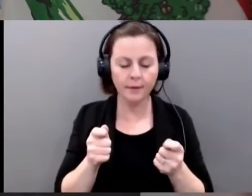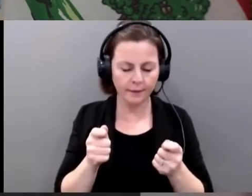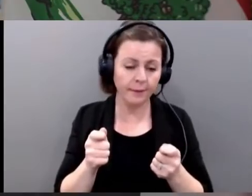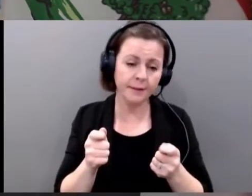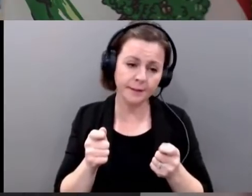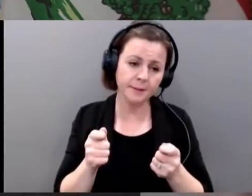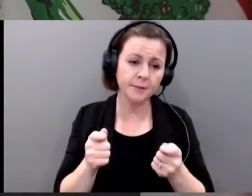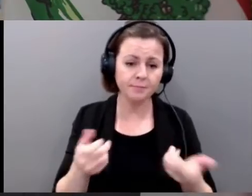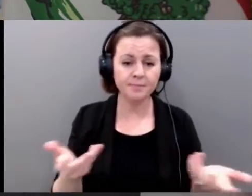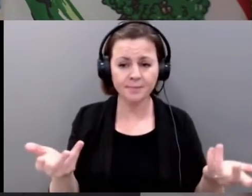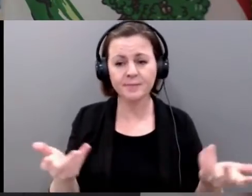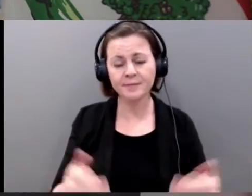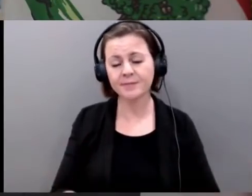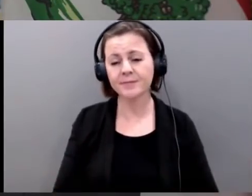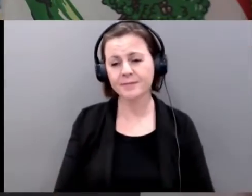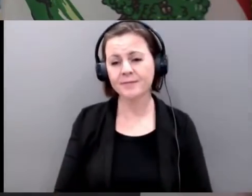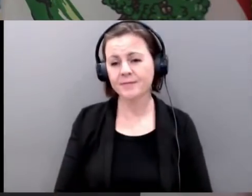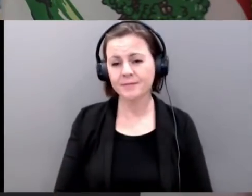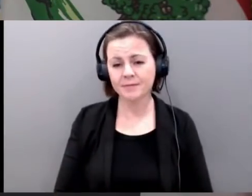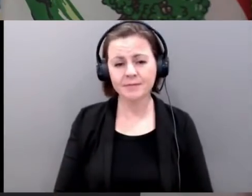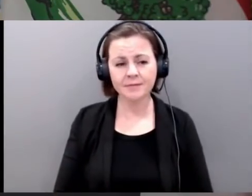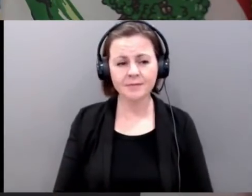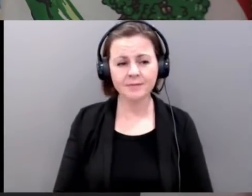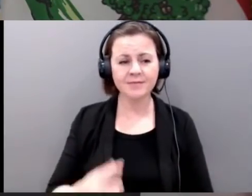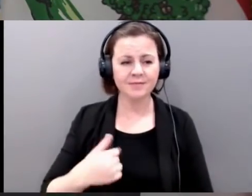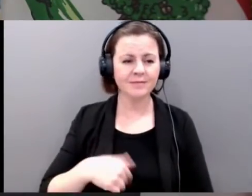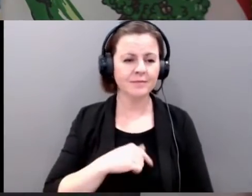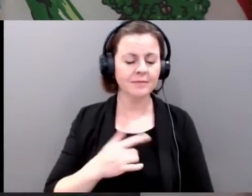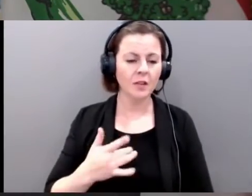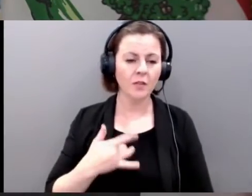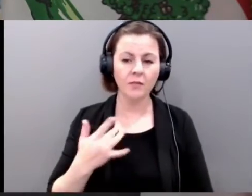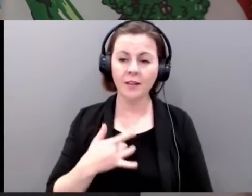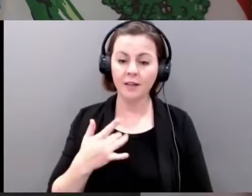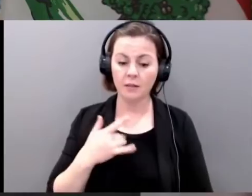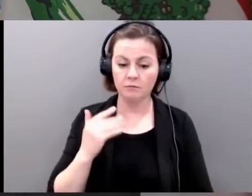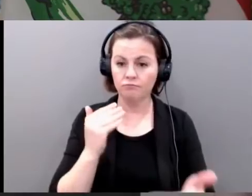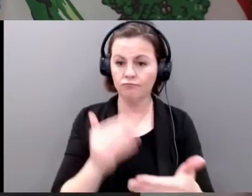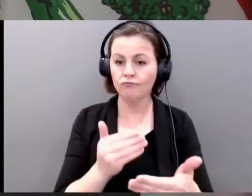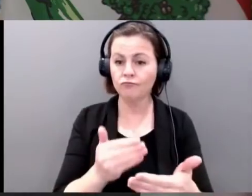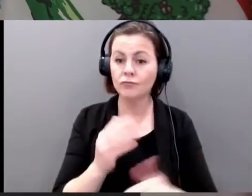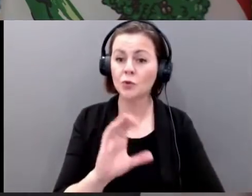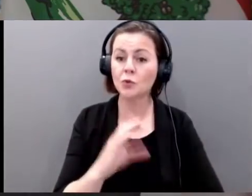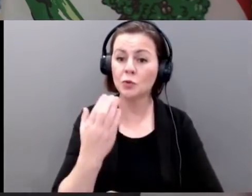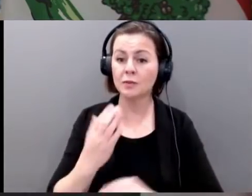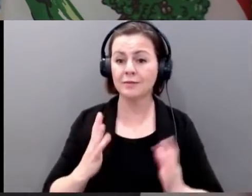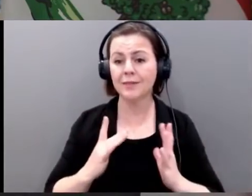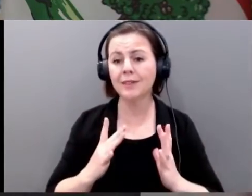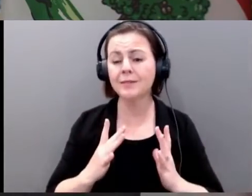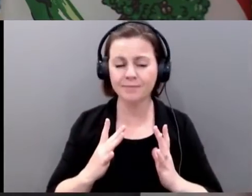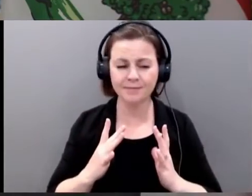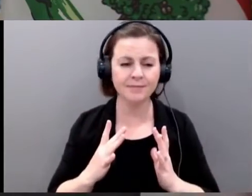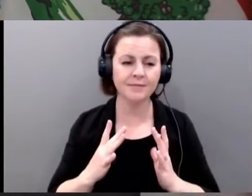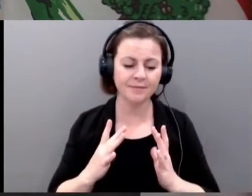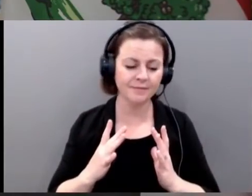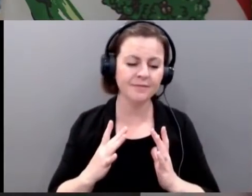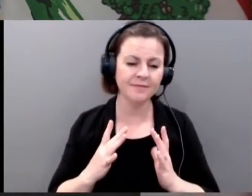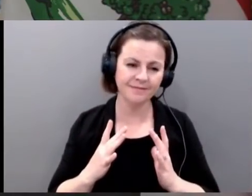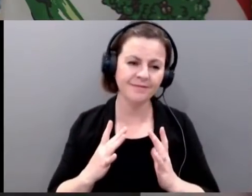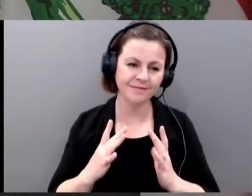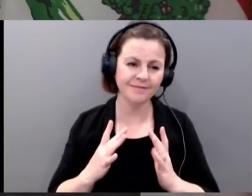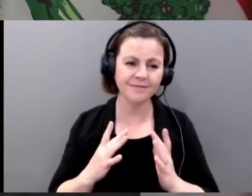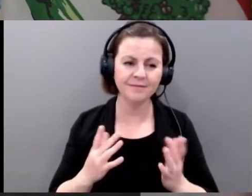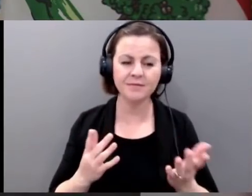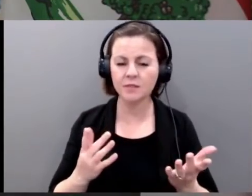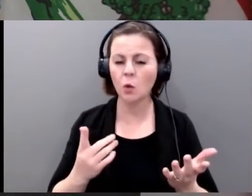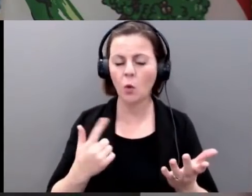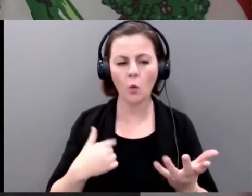and we just feel with the Christmas break looming anyway, the ability we have to